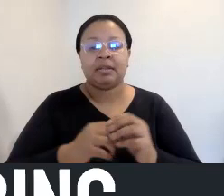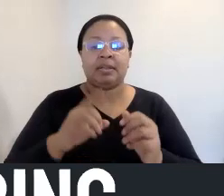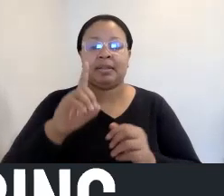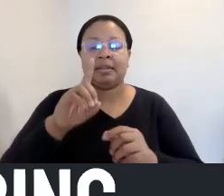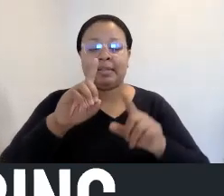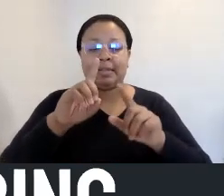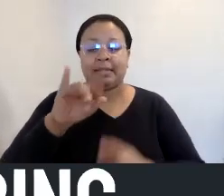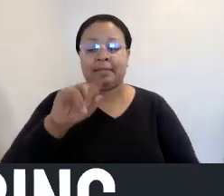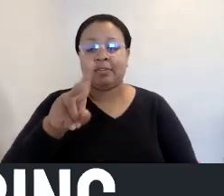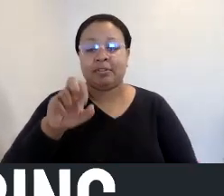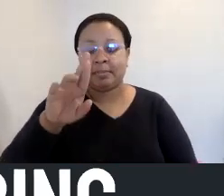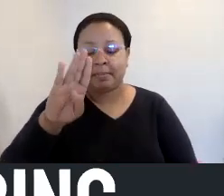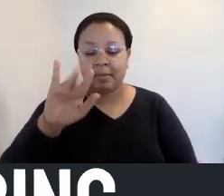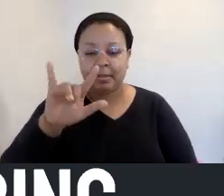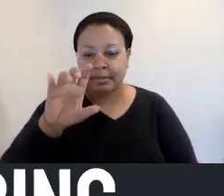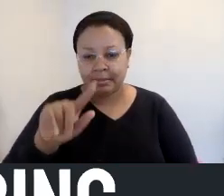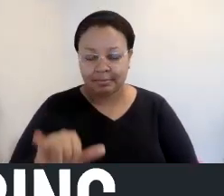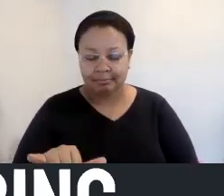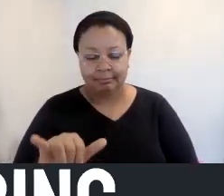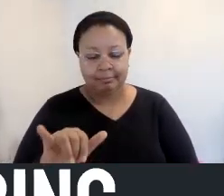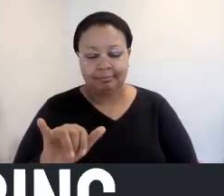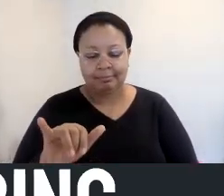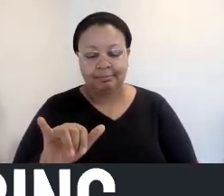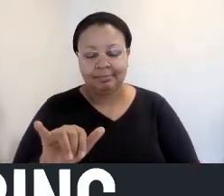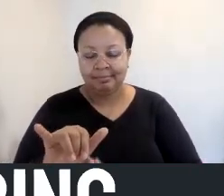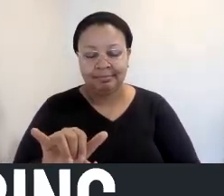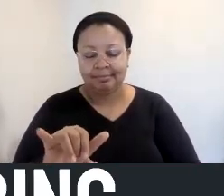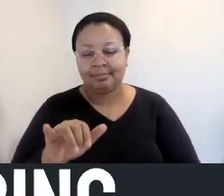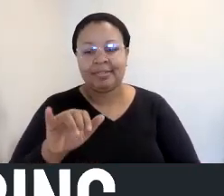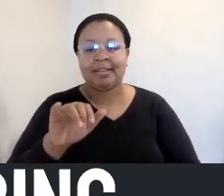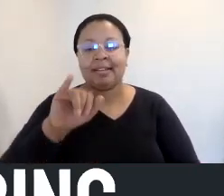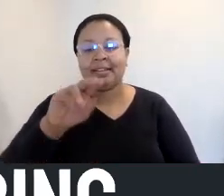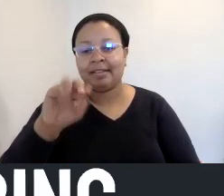Ability Incorporated, Marks the Spot Barbershop,